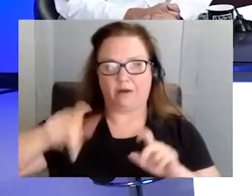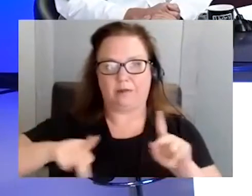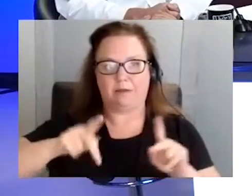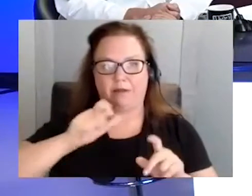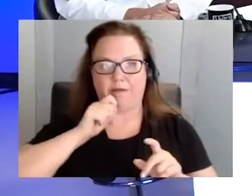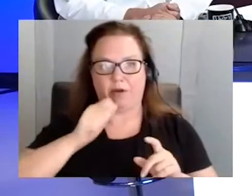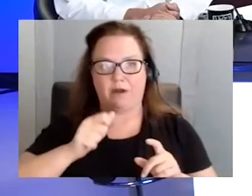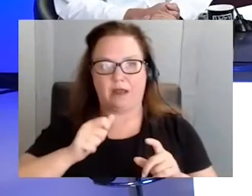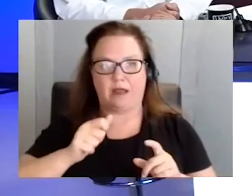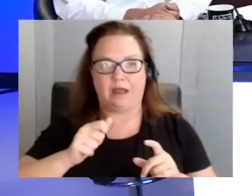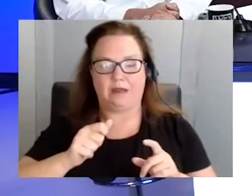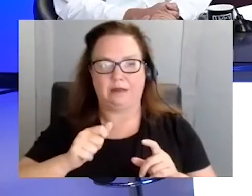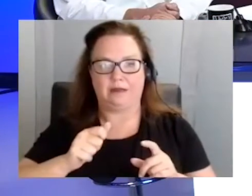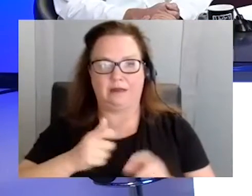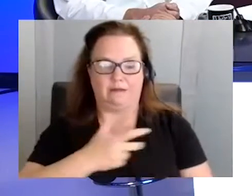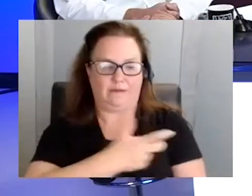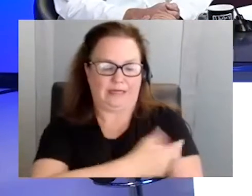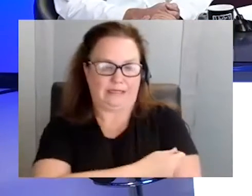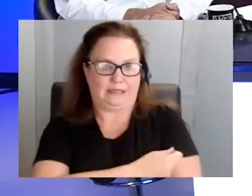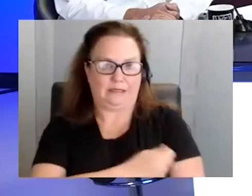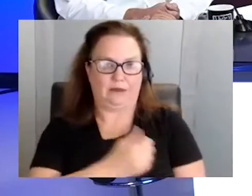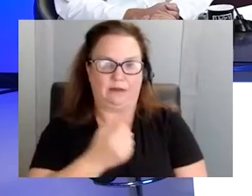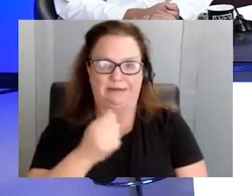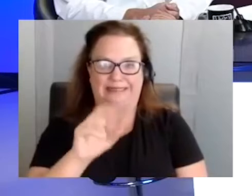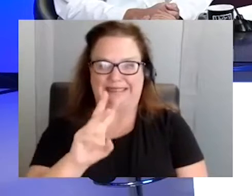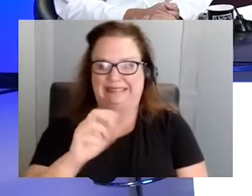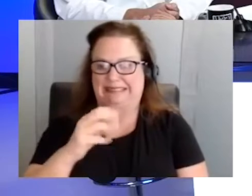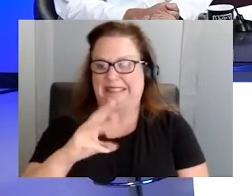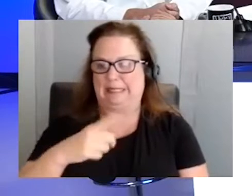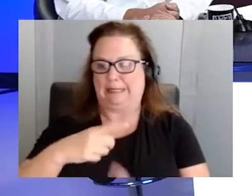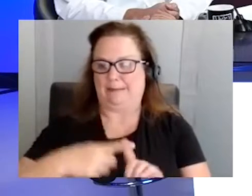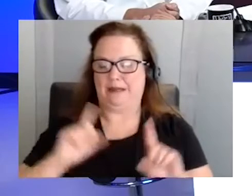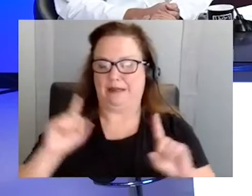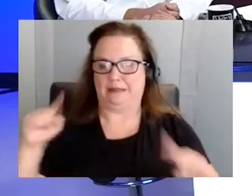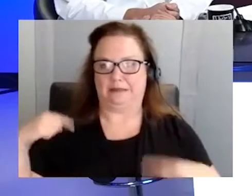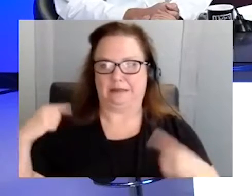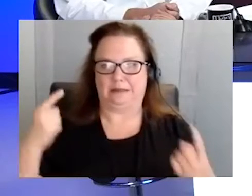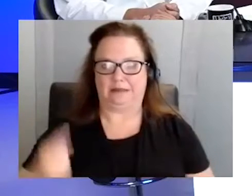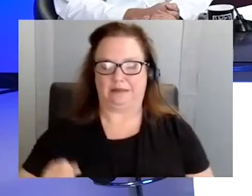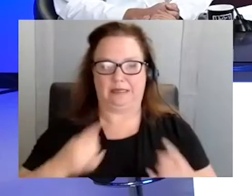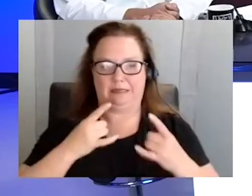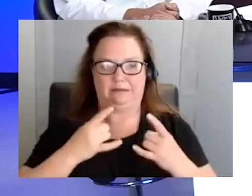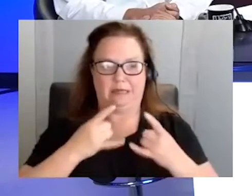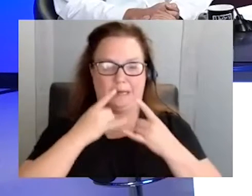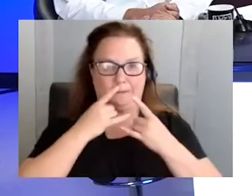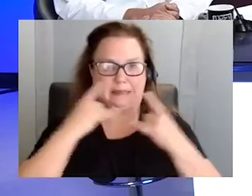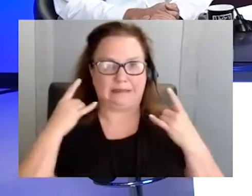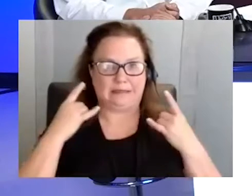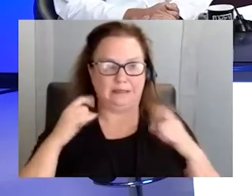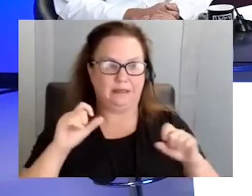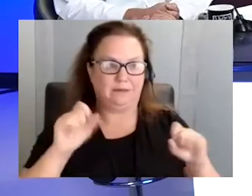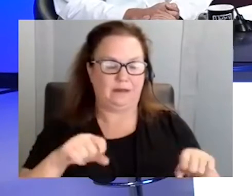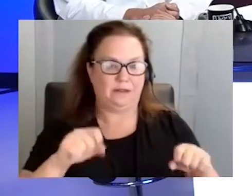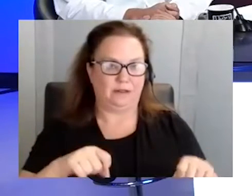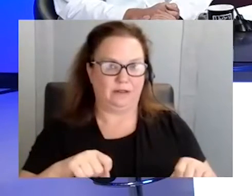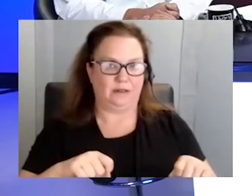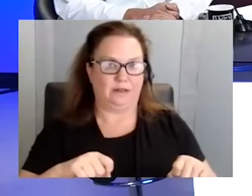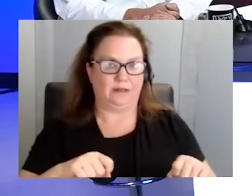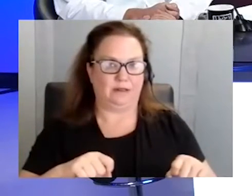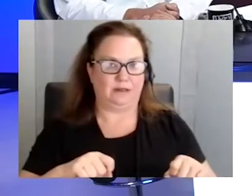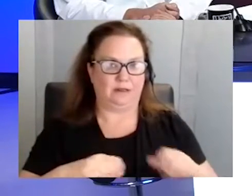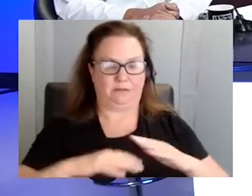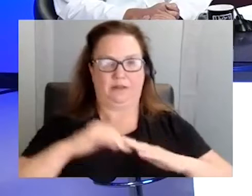However, we've gone through now 16 months or so of being in a mask, which could potentially be bringing you some degree of comfort. So if